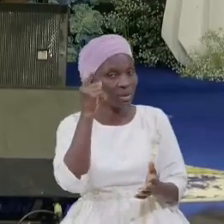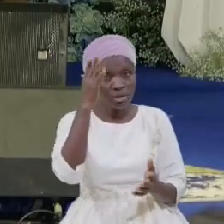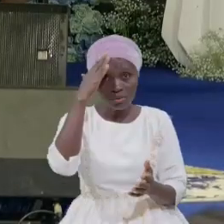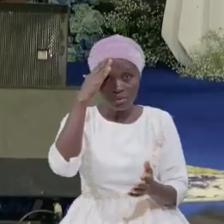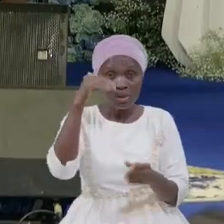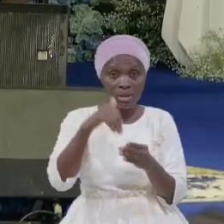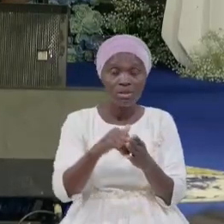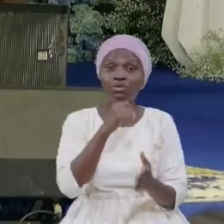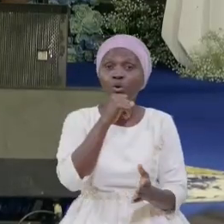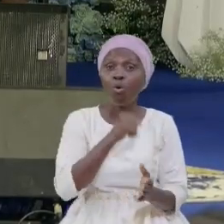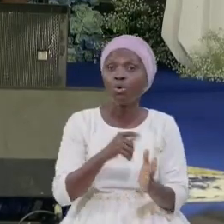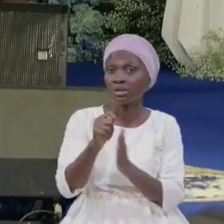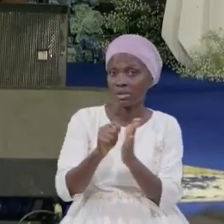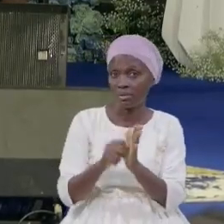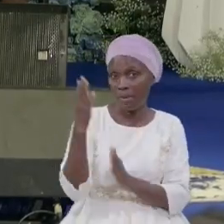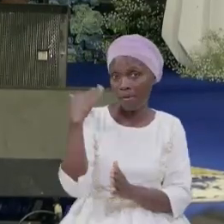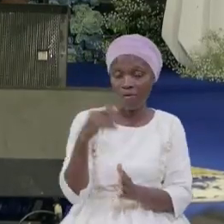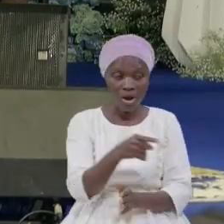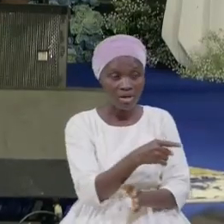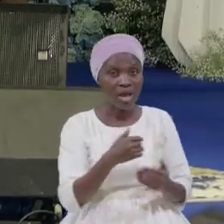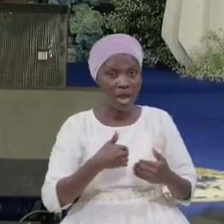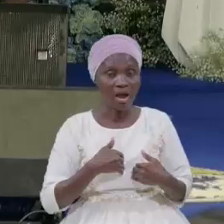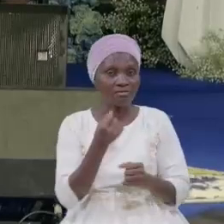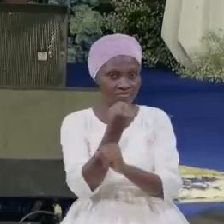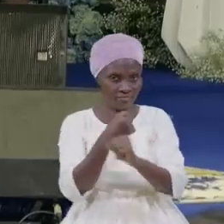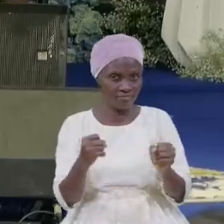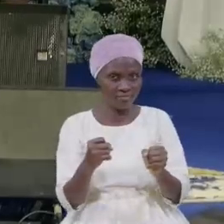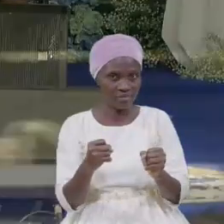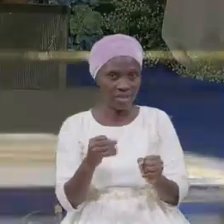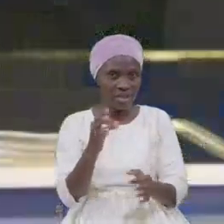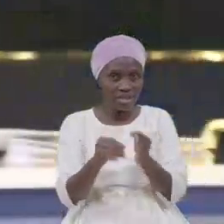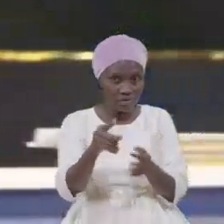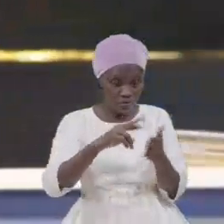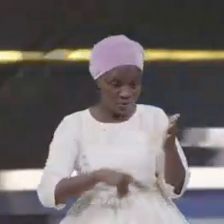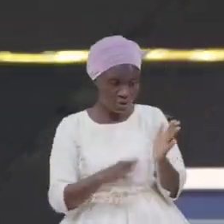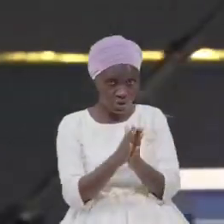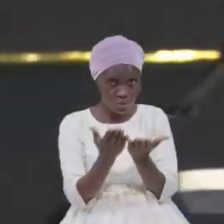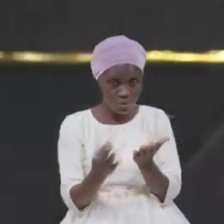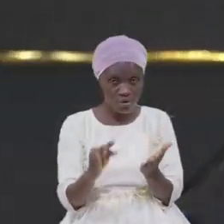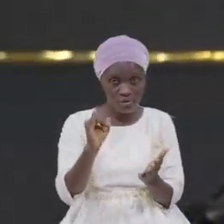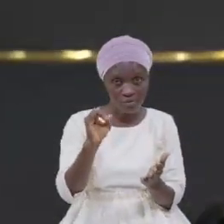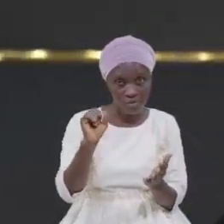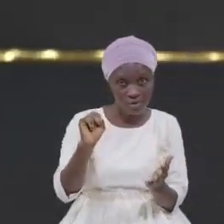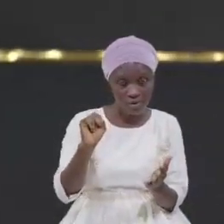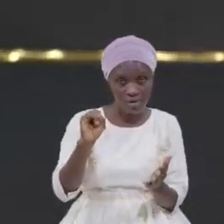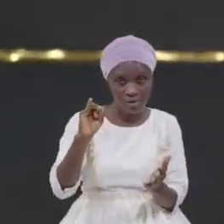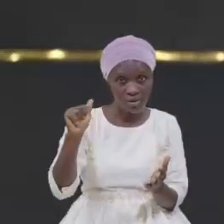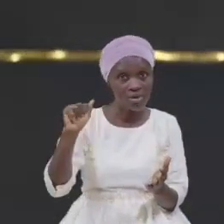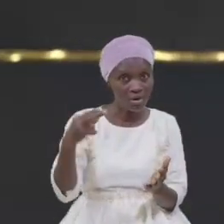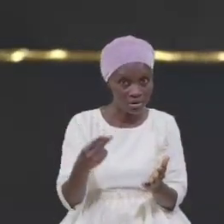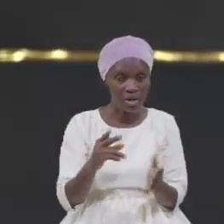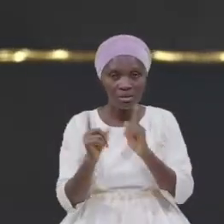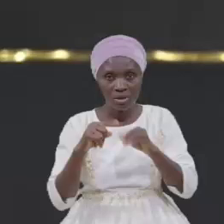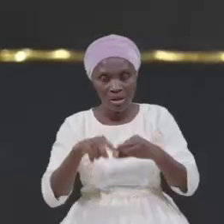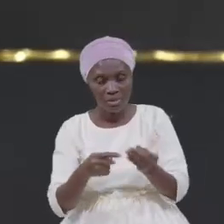Testament, they had salvation. You read Isaiah, and it talks about the garment of righteousness and the